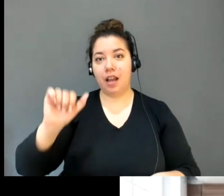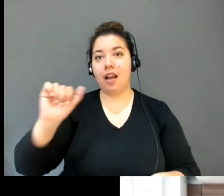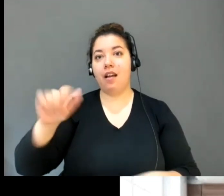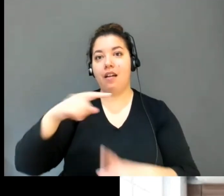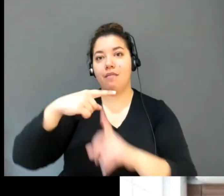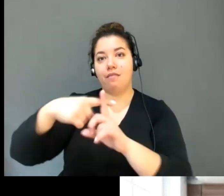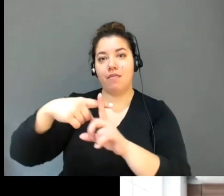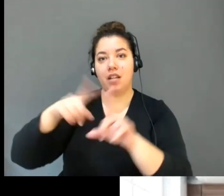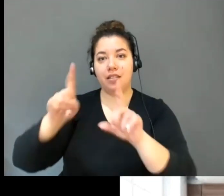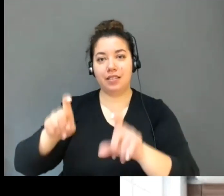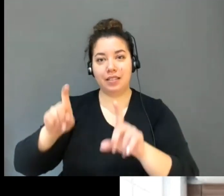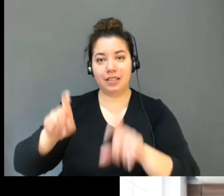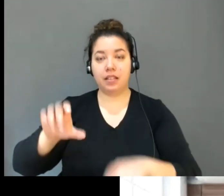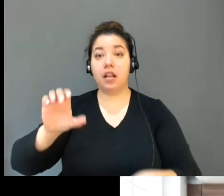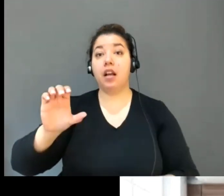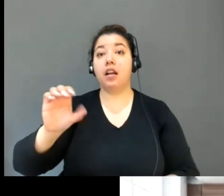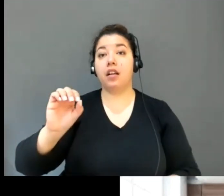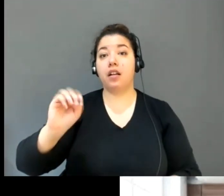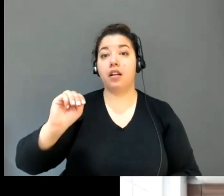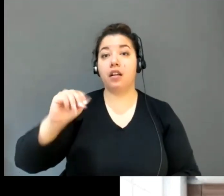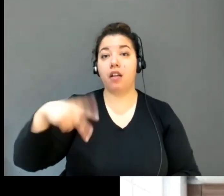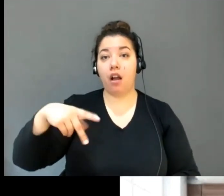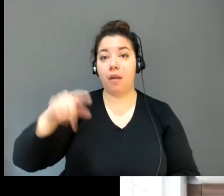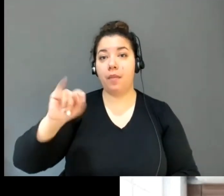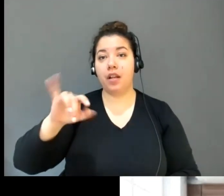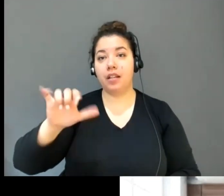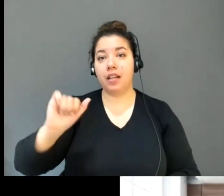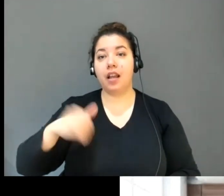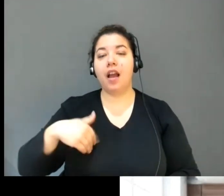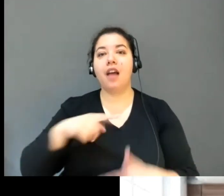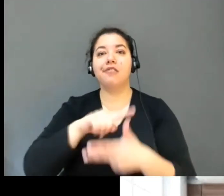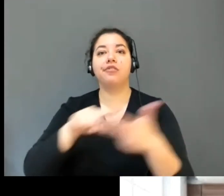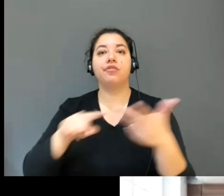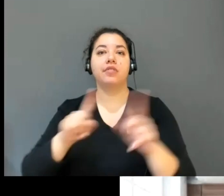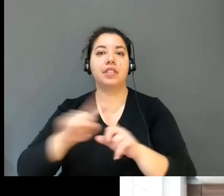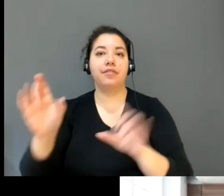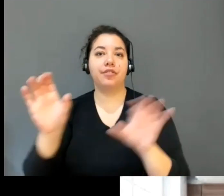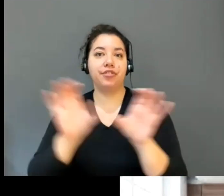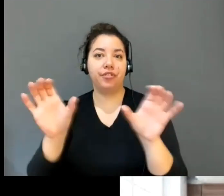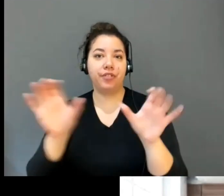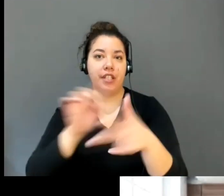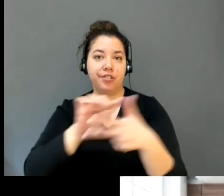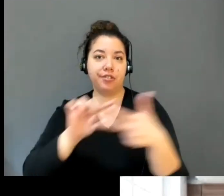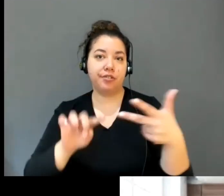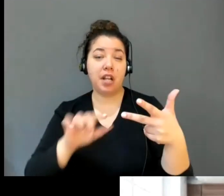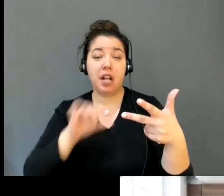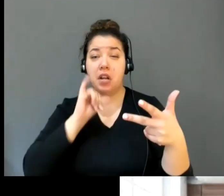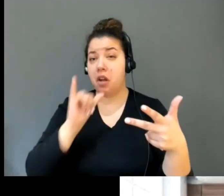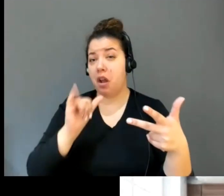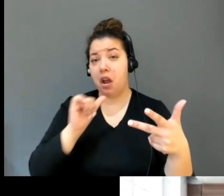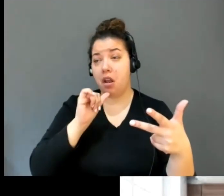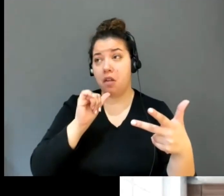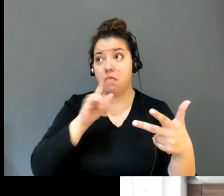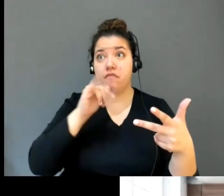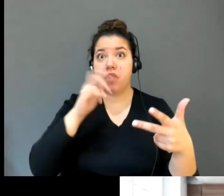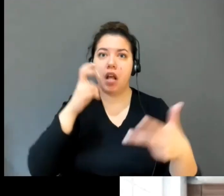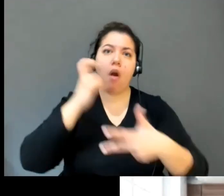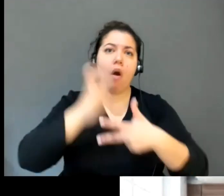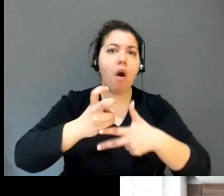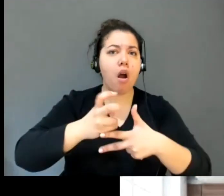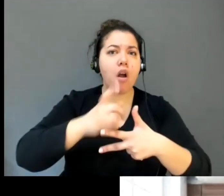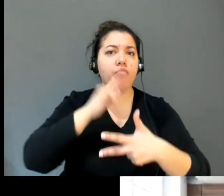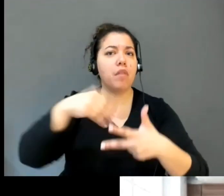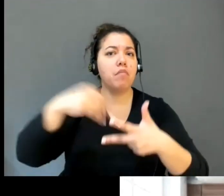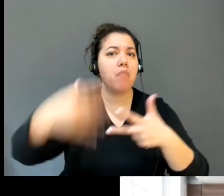So CompTIA puts out 3 certifications that I think are not terribly hard or expensive to go after. Those would